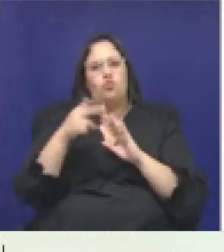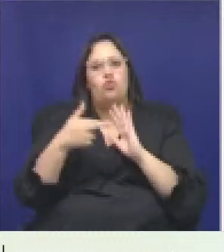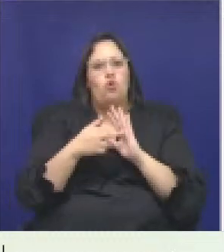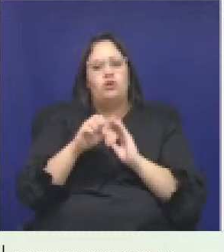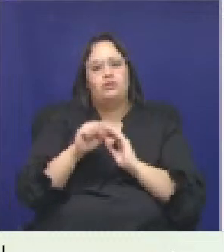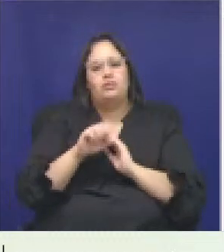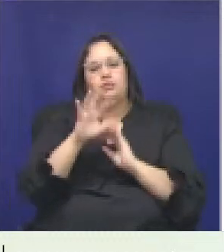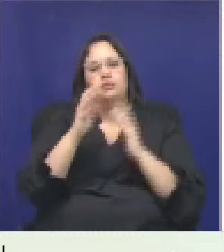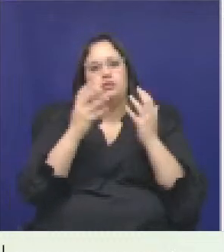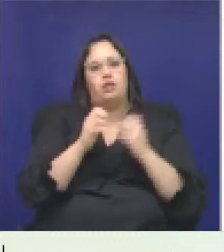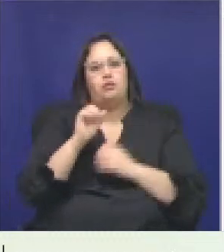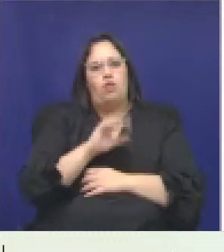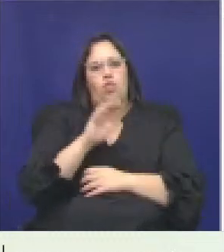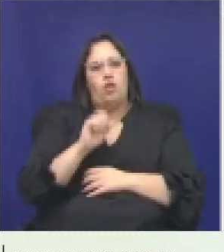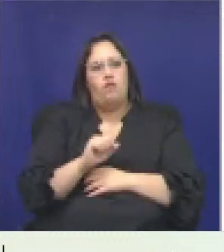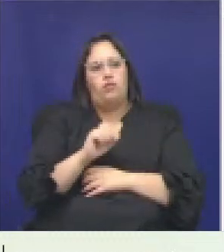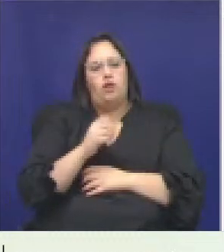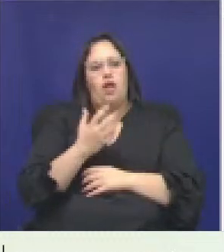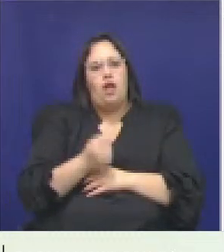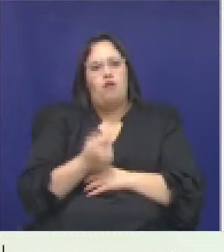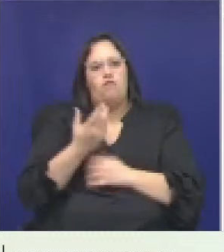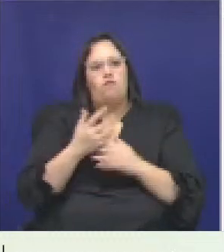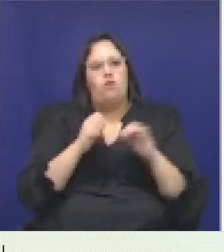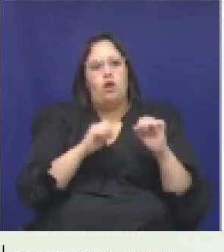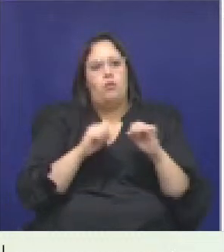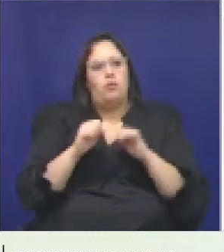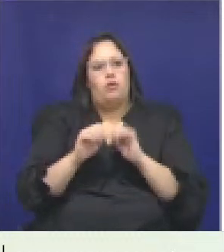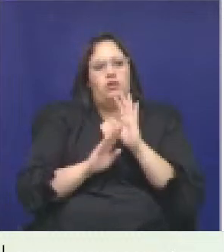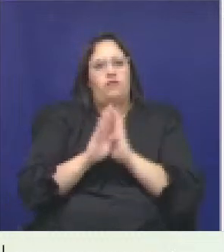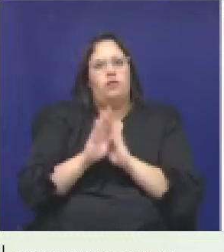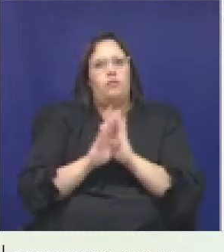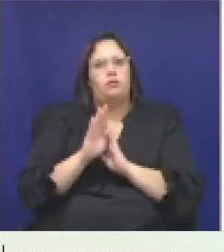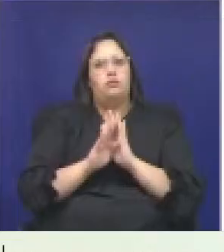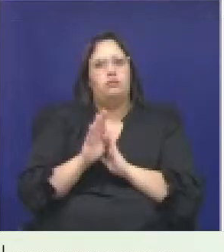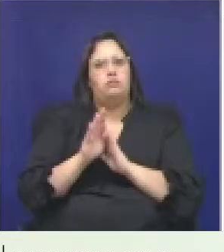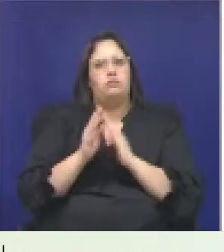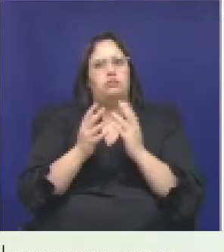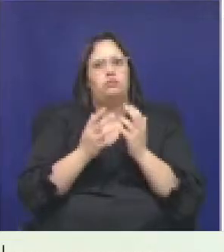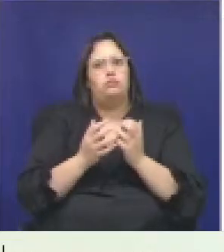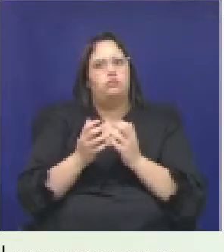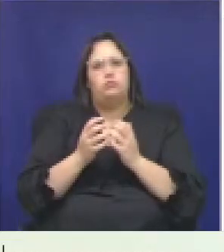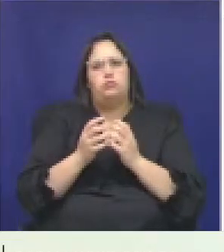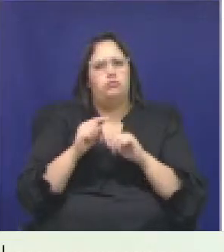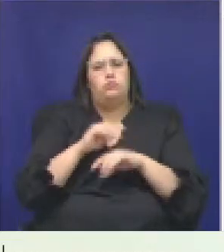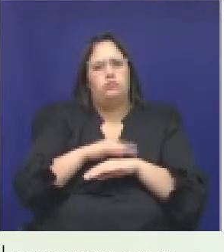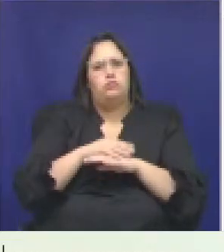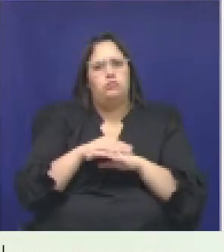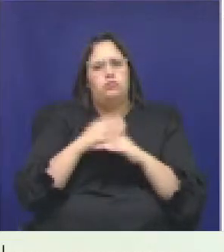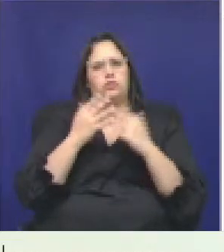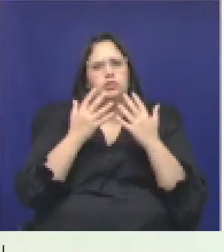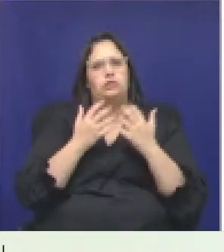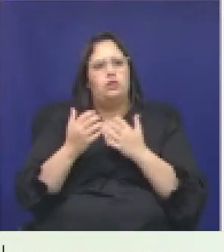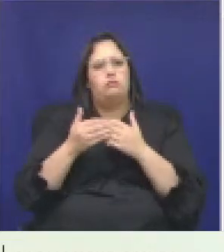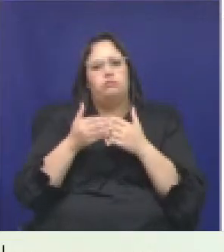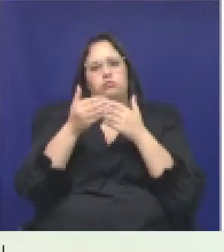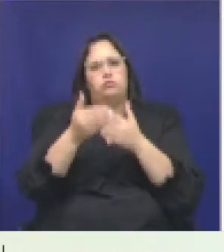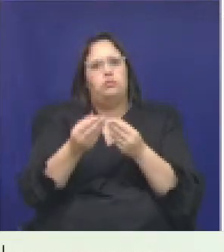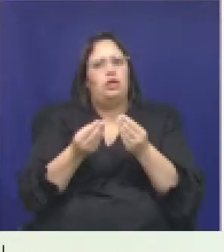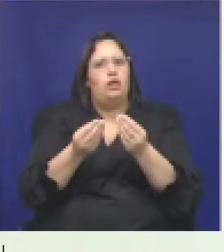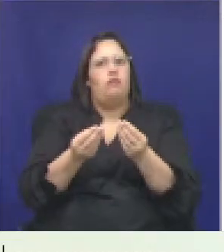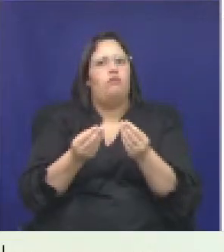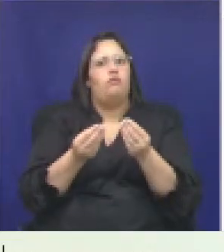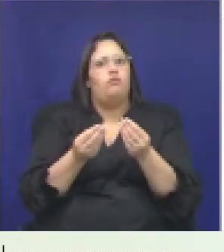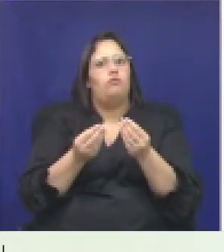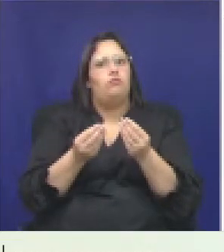building a capable and developmental state. Accurate, credible, and timely statistics are the